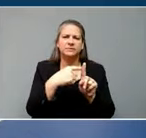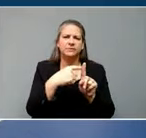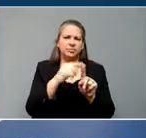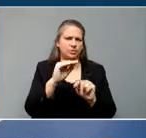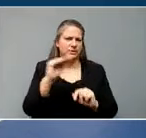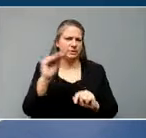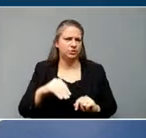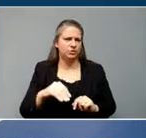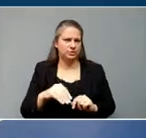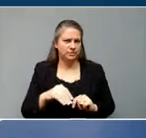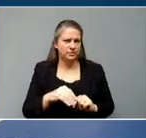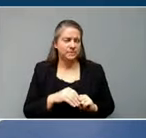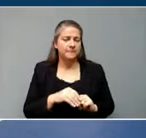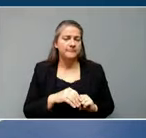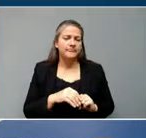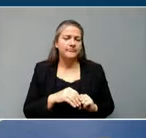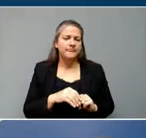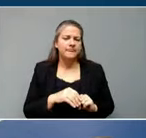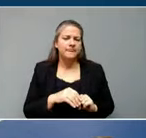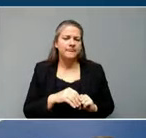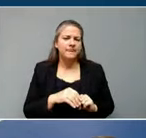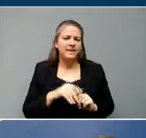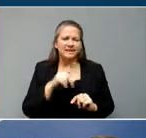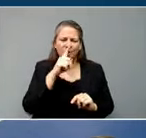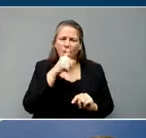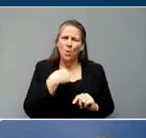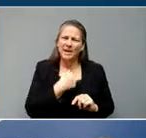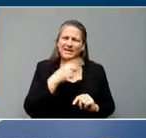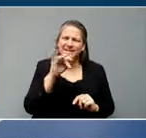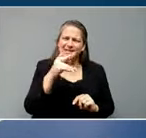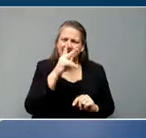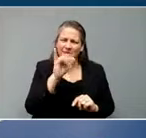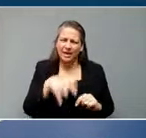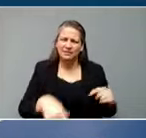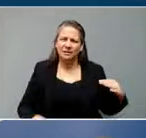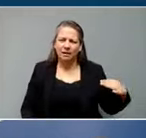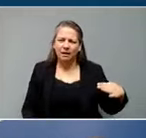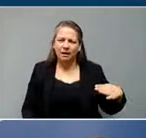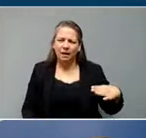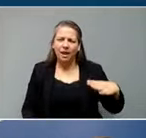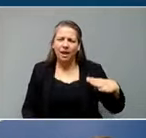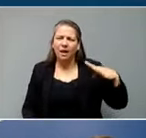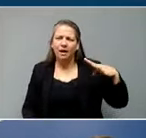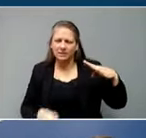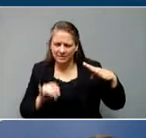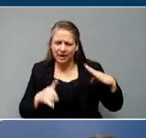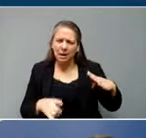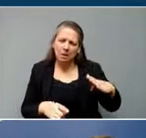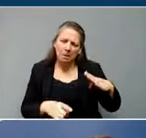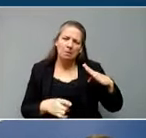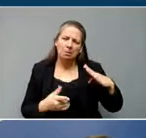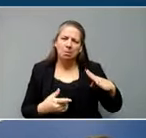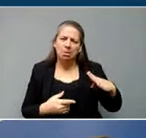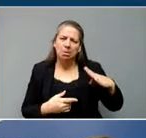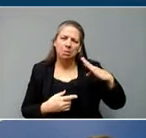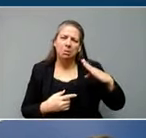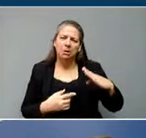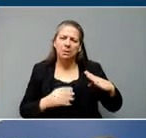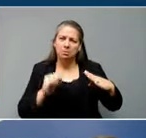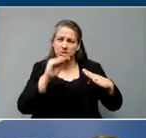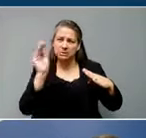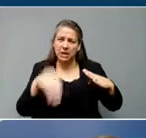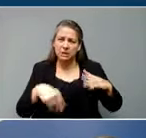in that. Now, a slight additional tick up, but our positivity rate on a daily